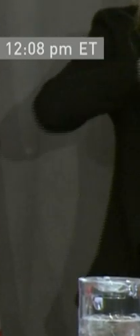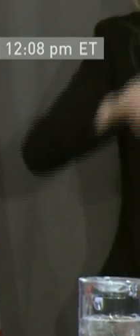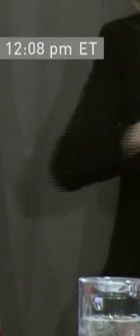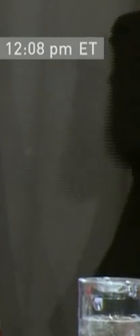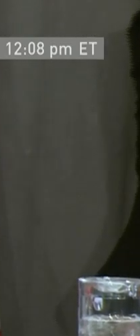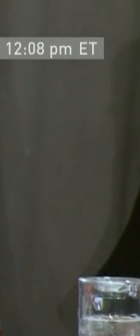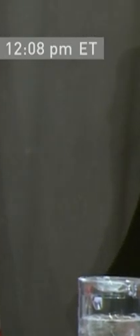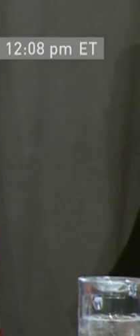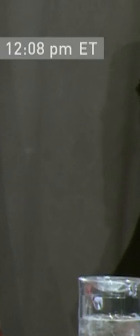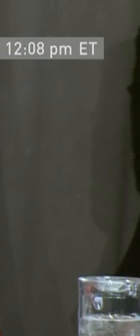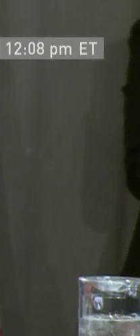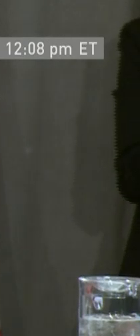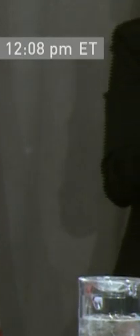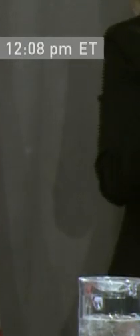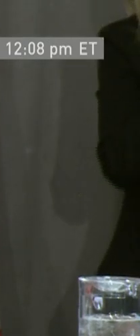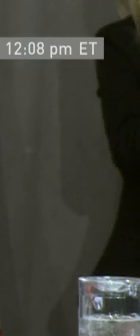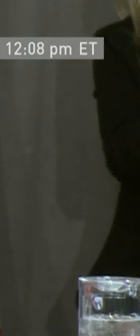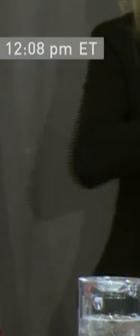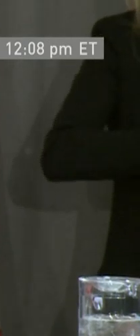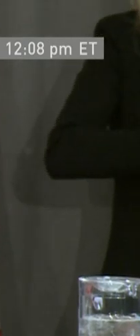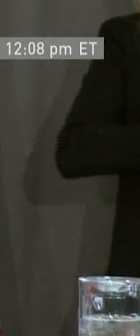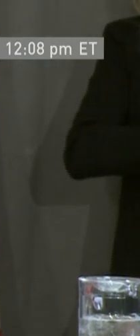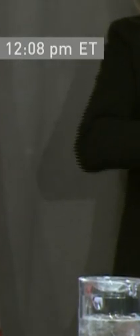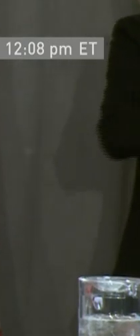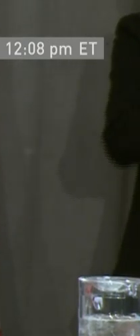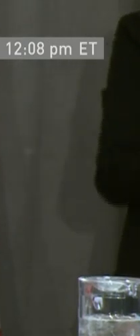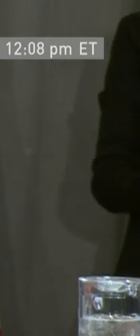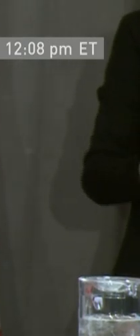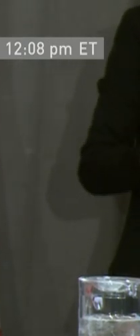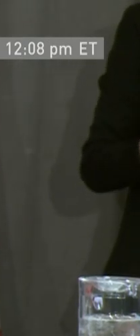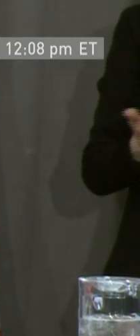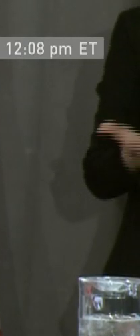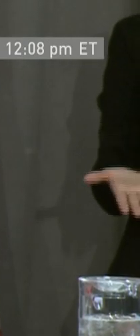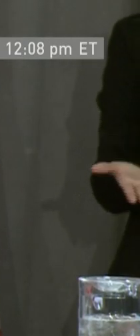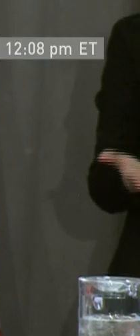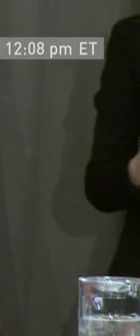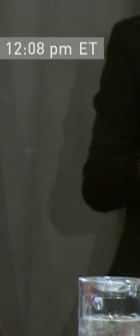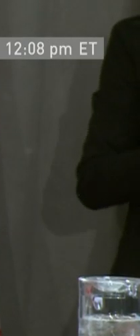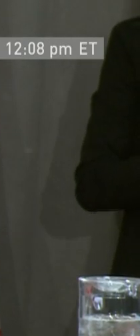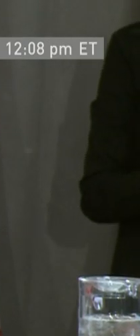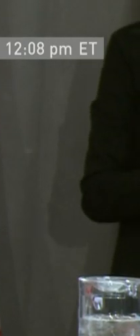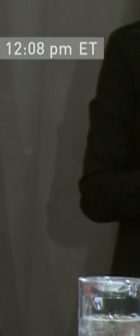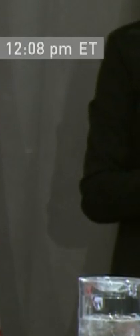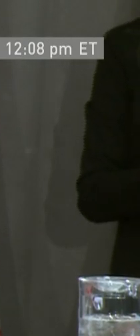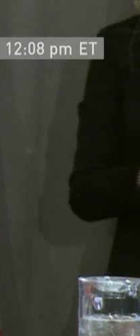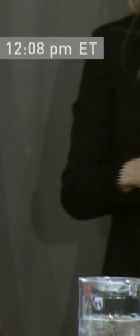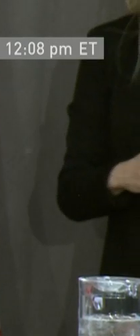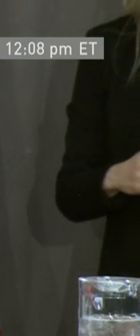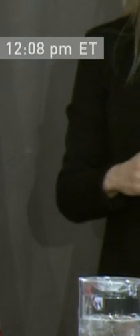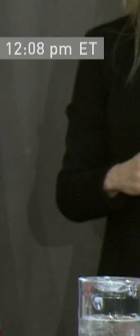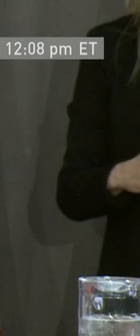the bank did about just under $35 billion of unusual